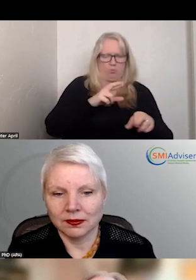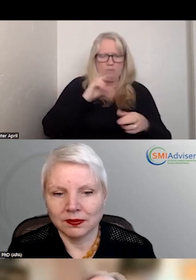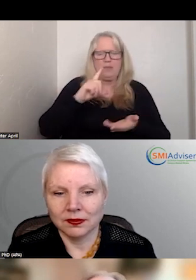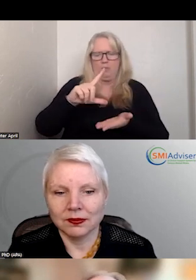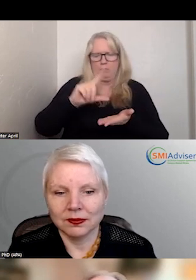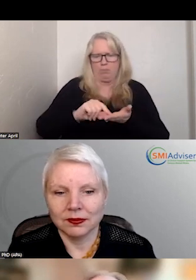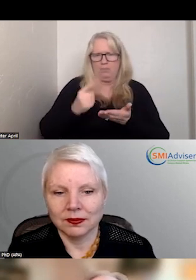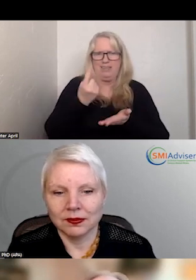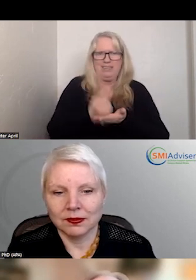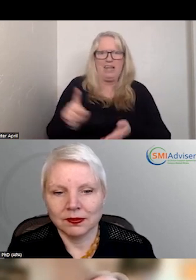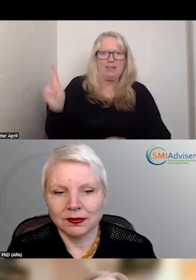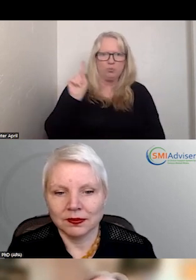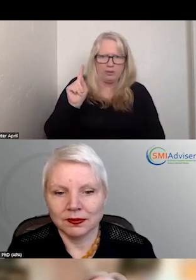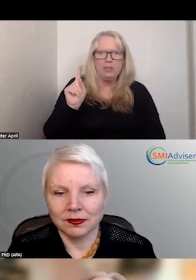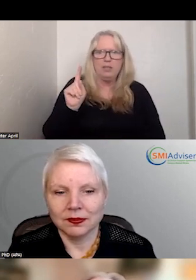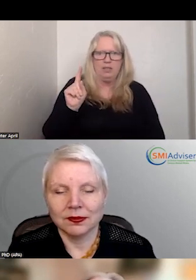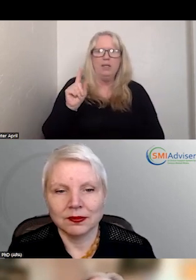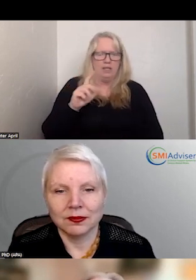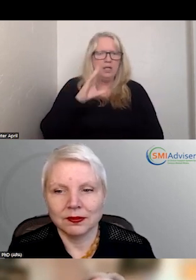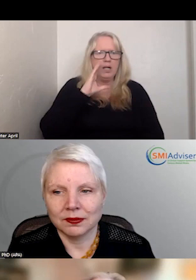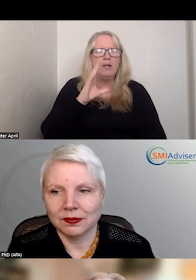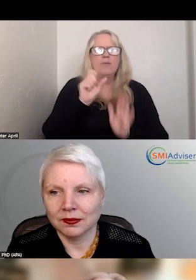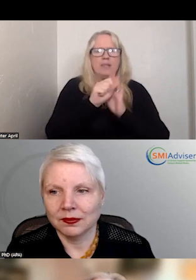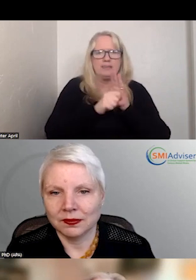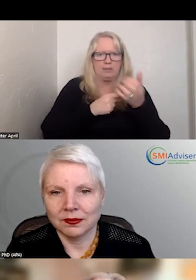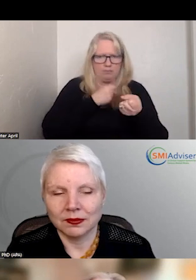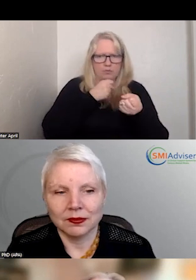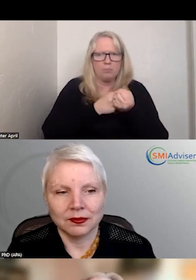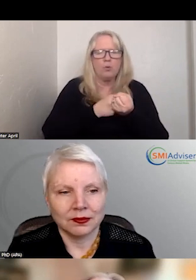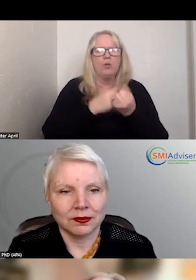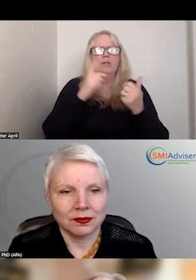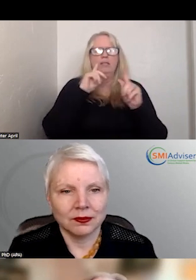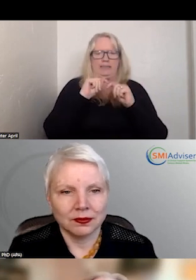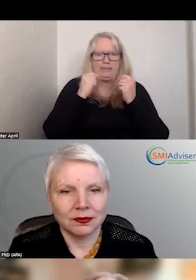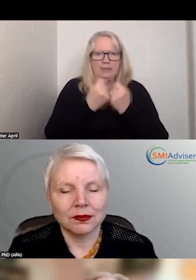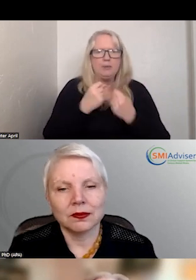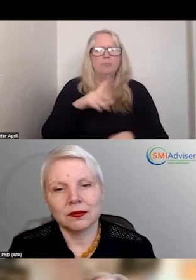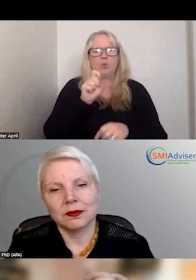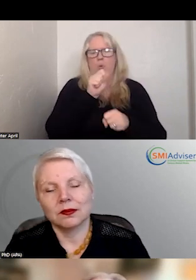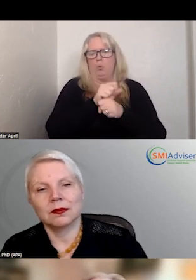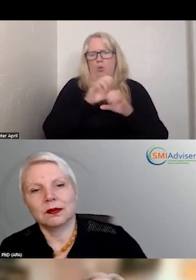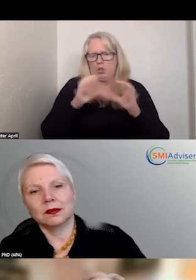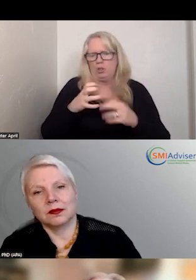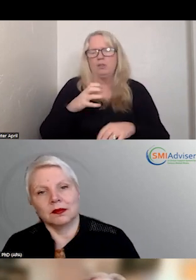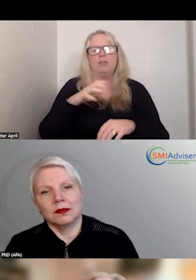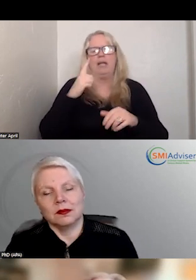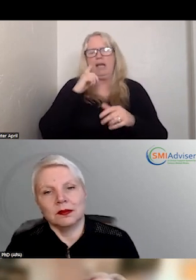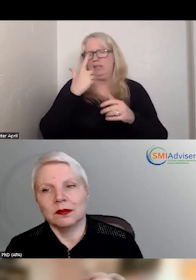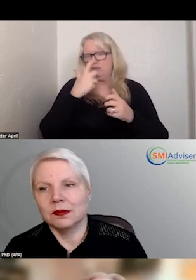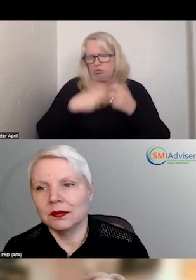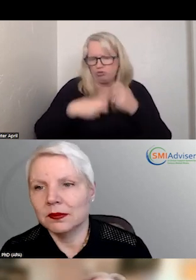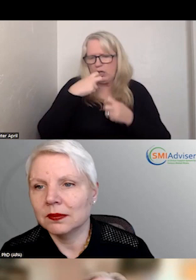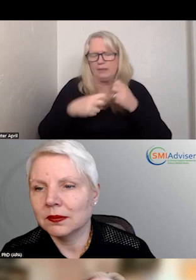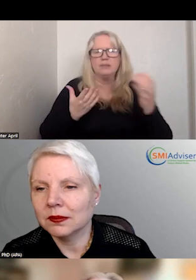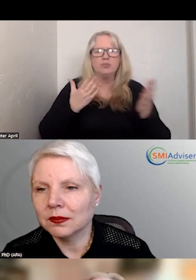website last week, and they cover state support of mobile crisis teams, workforce shortages and crisis services across